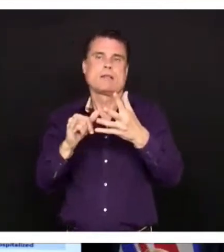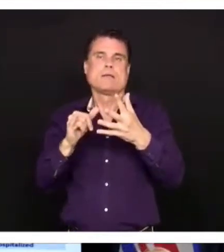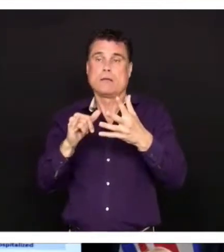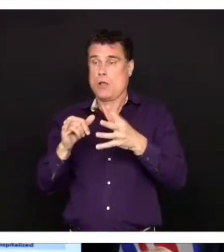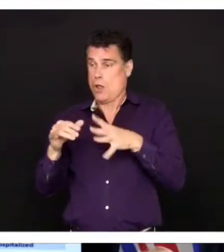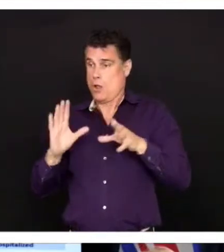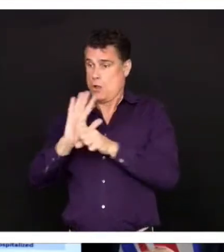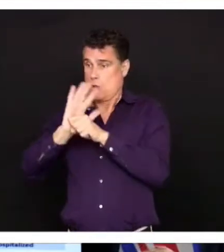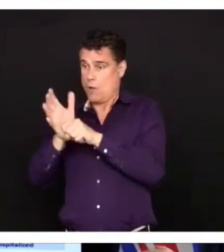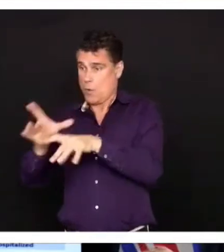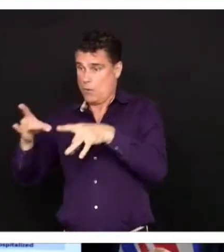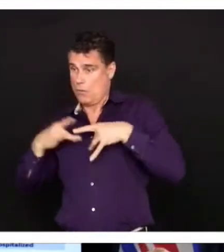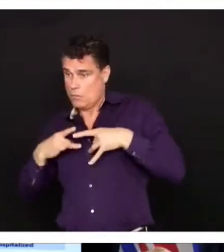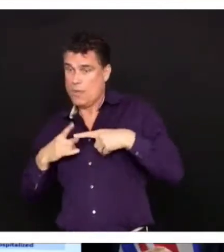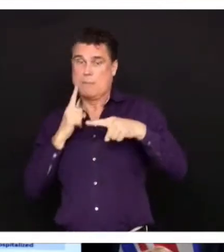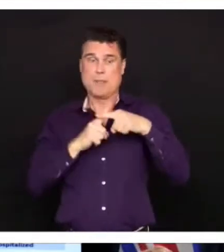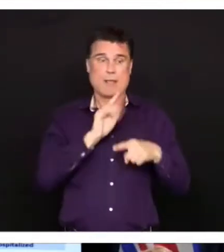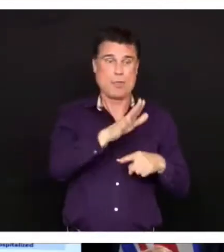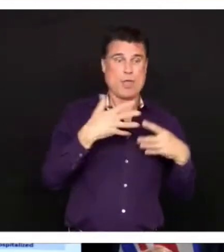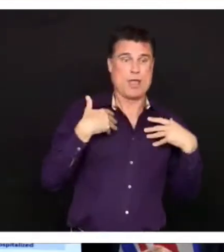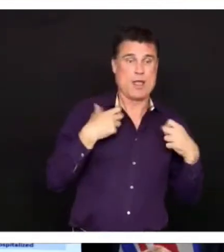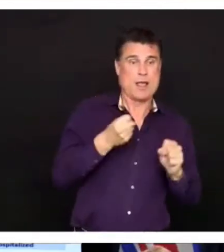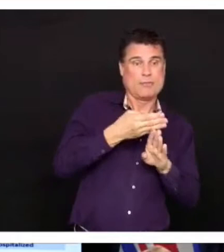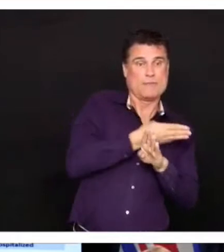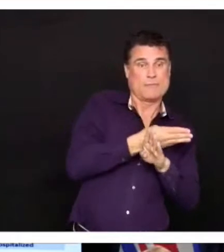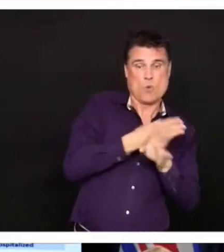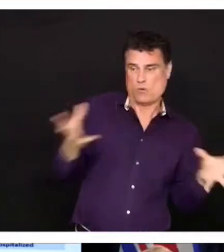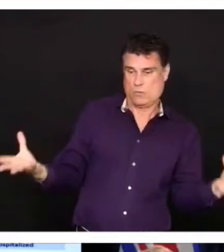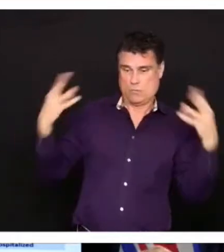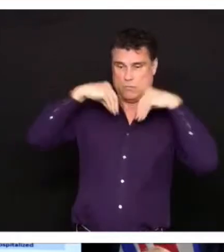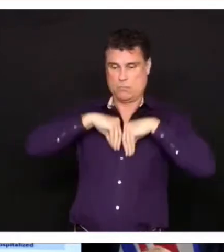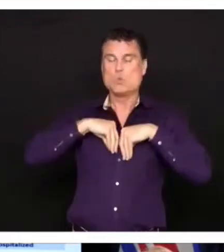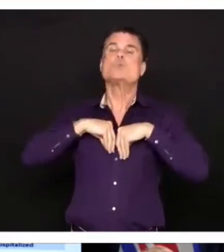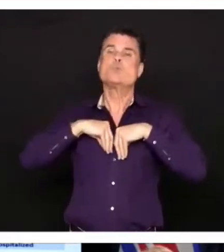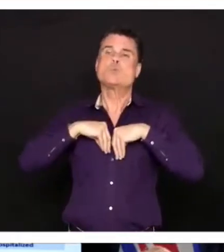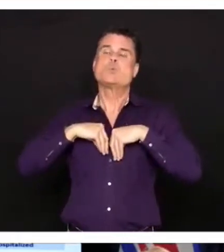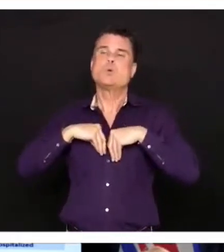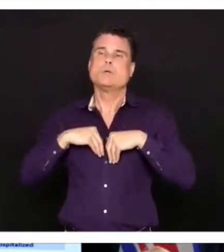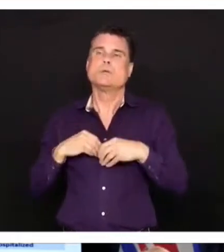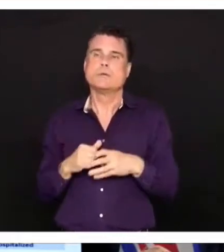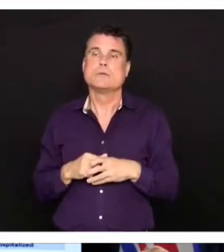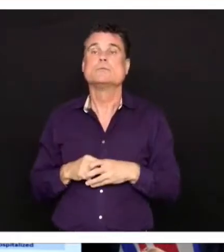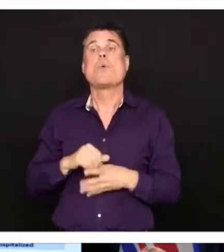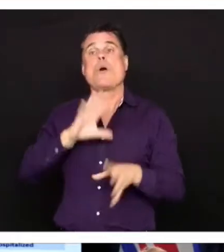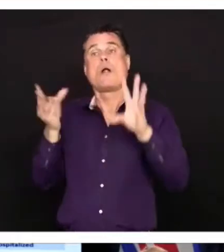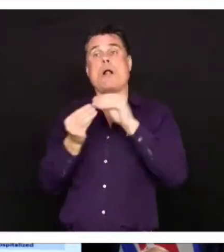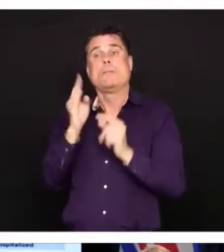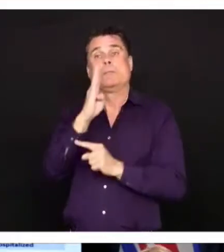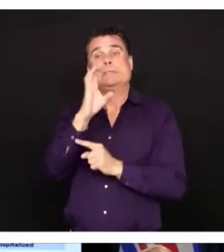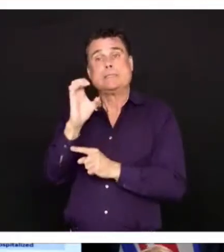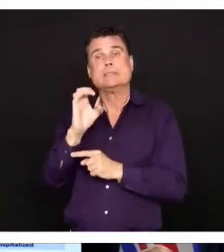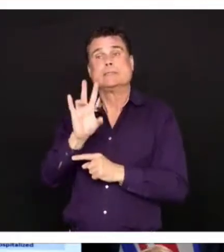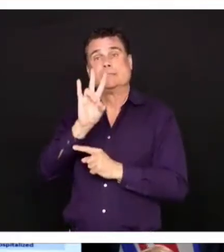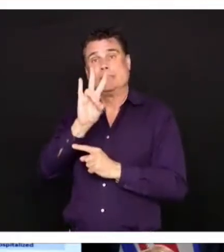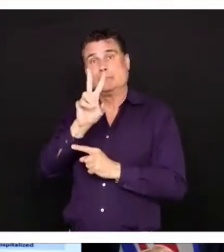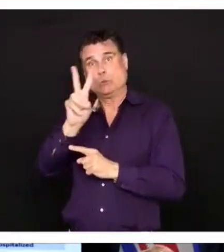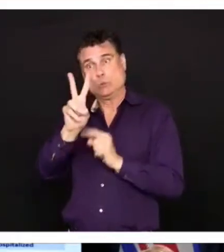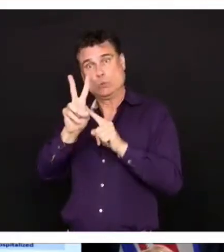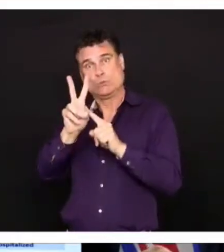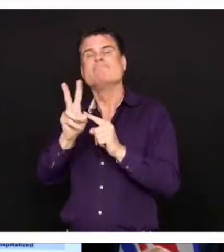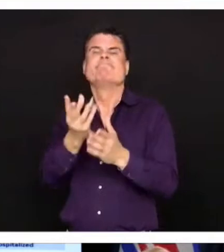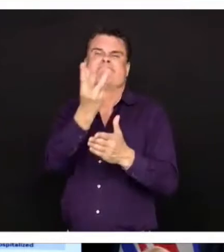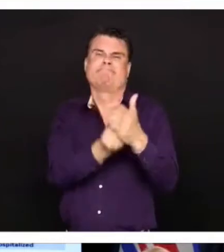is quite a bit older. So we know that it more differentially affects our seniors and elders. And we know that the long-term